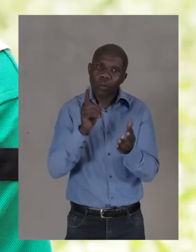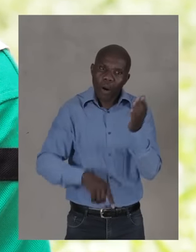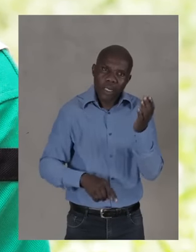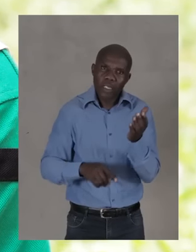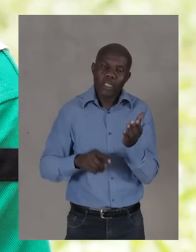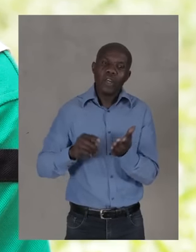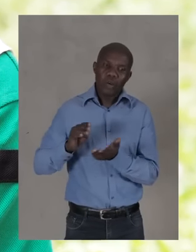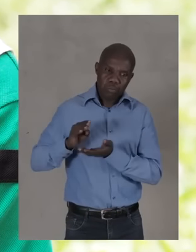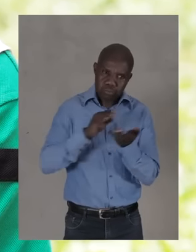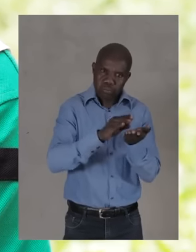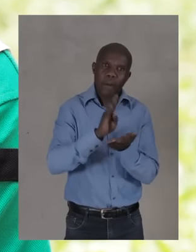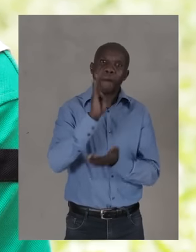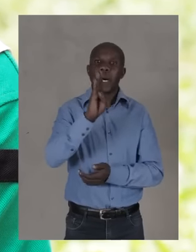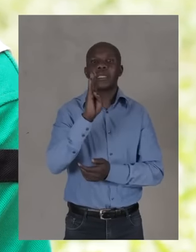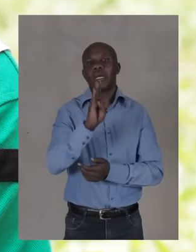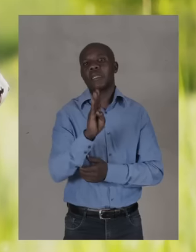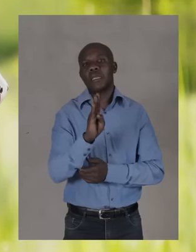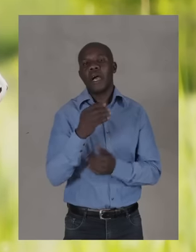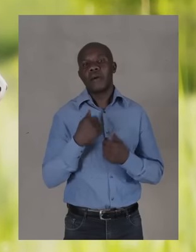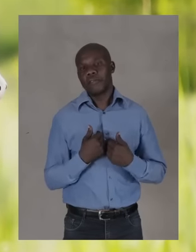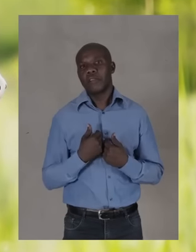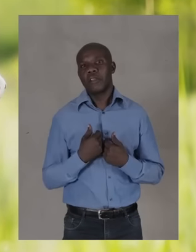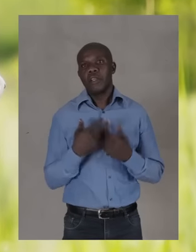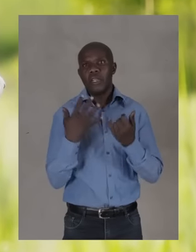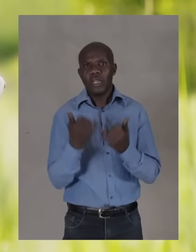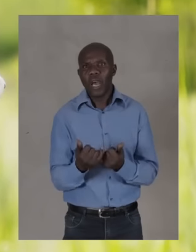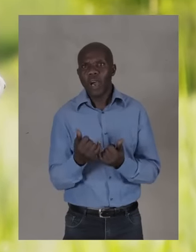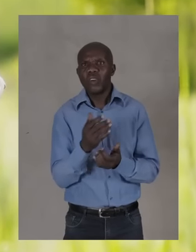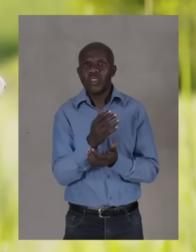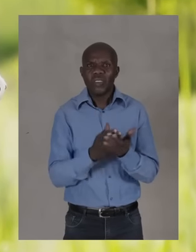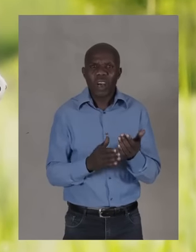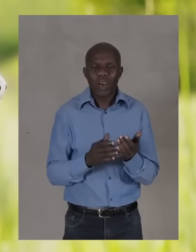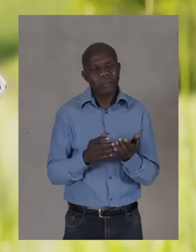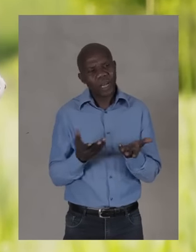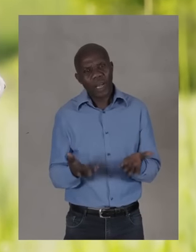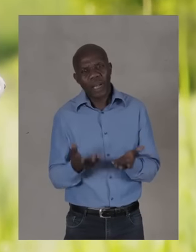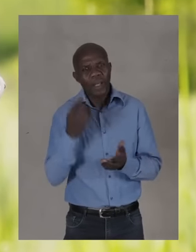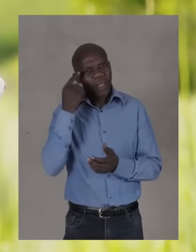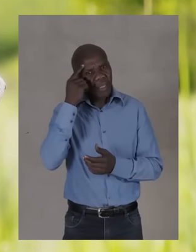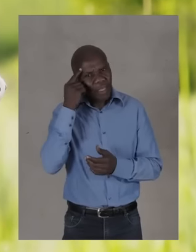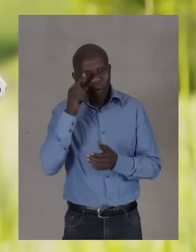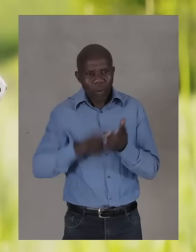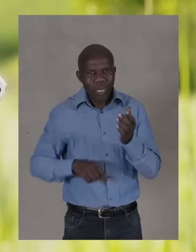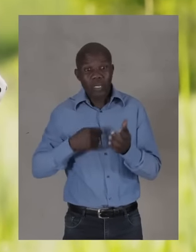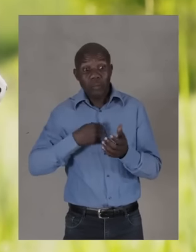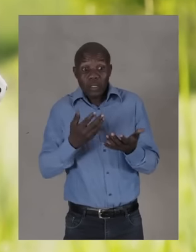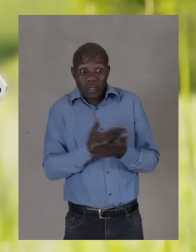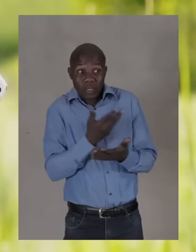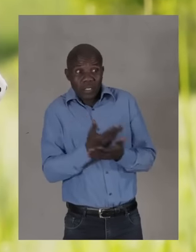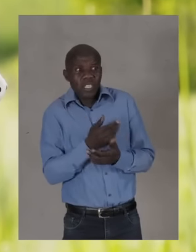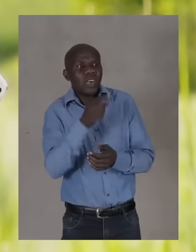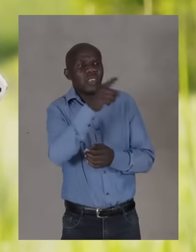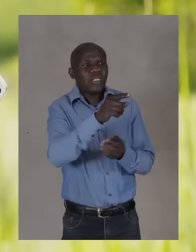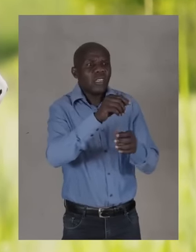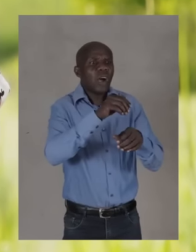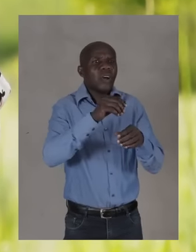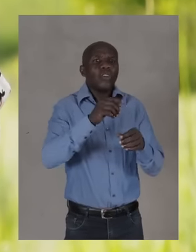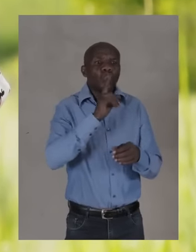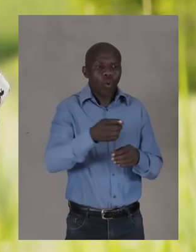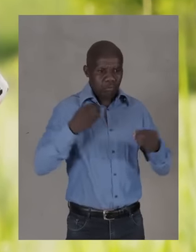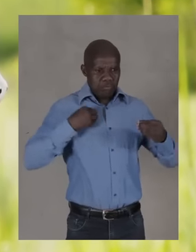have gone under bursaries. I thought it was something that could be like, maybe it involves being a friend